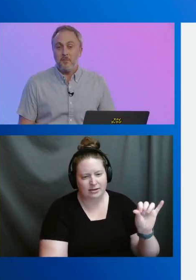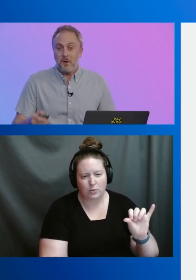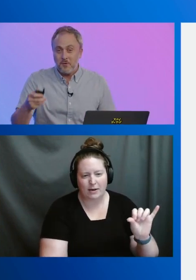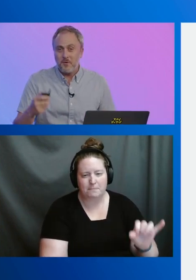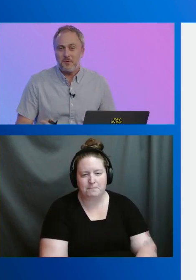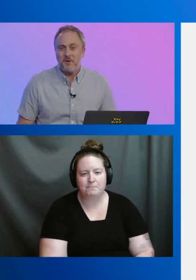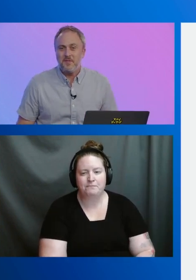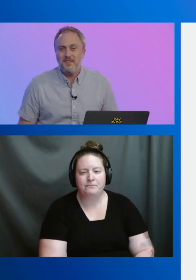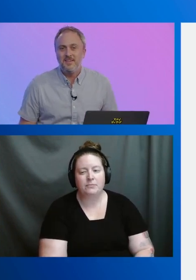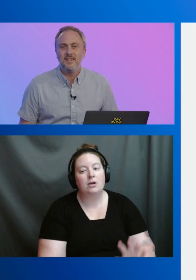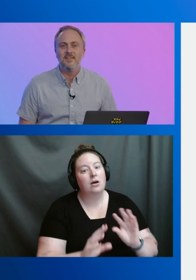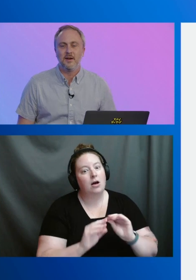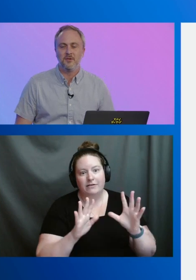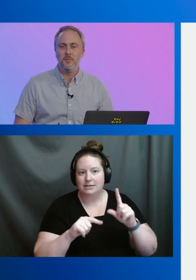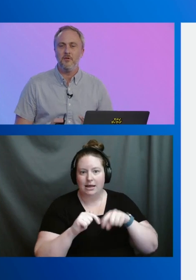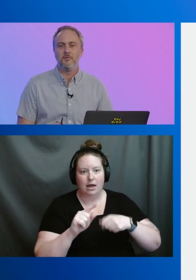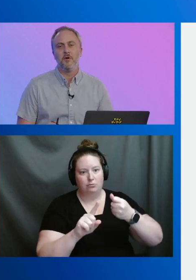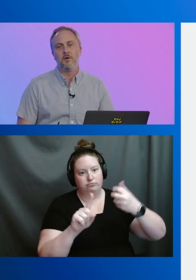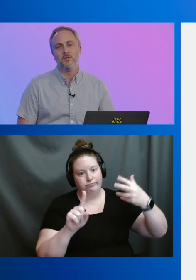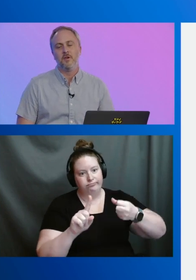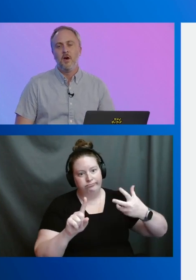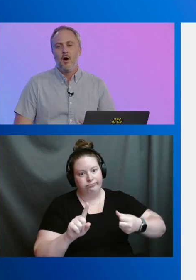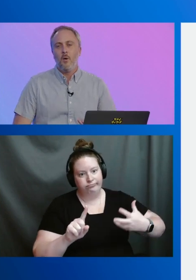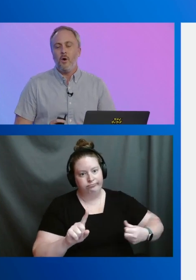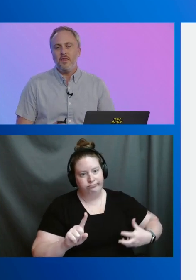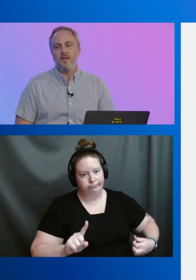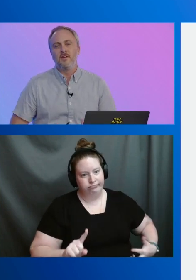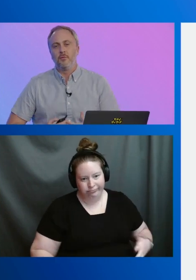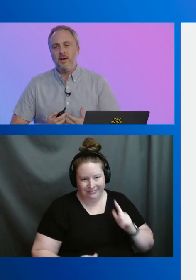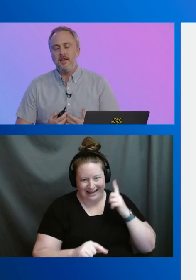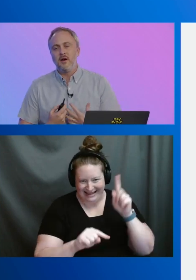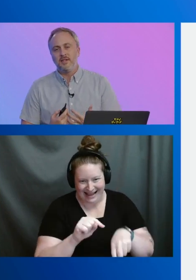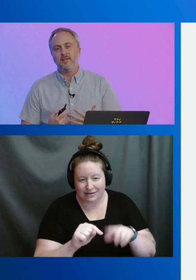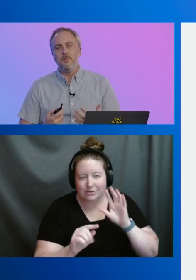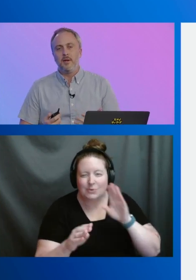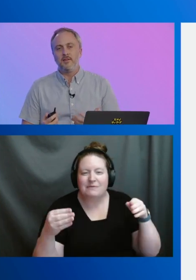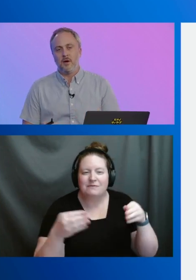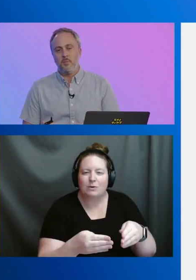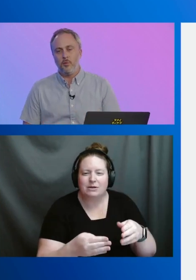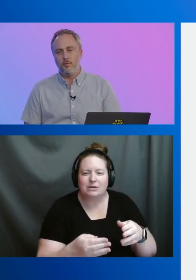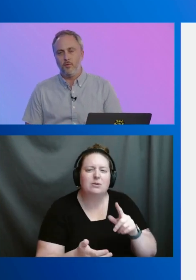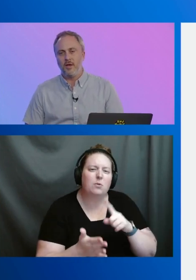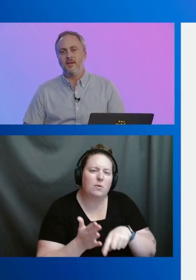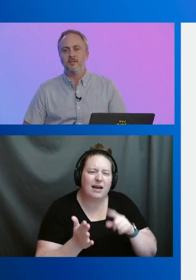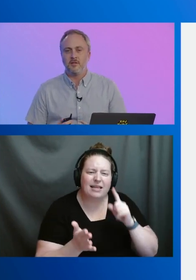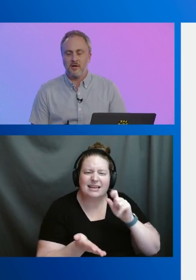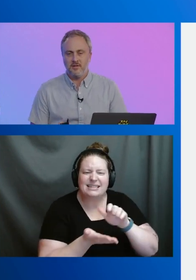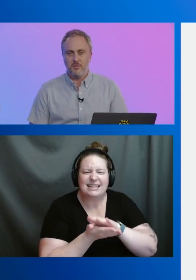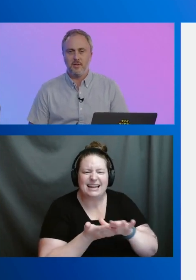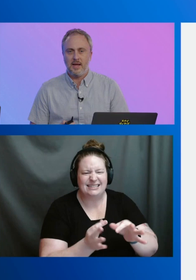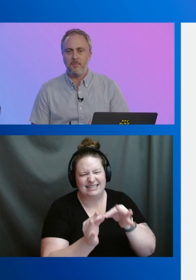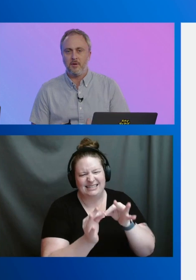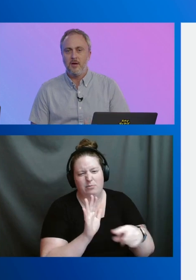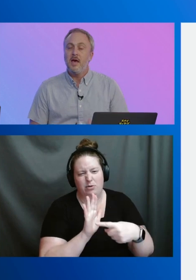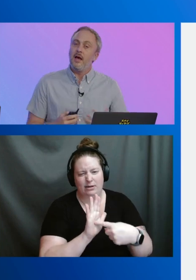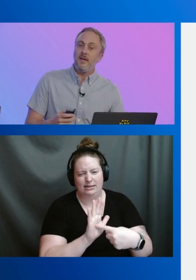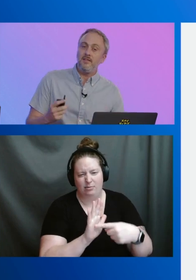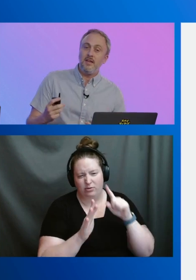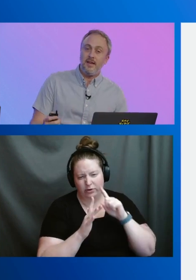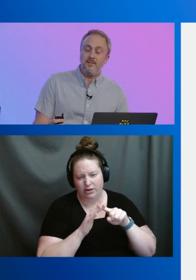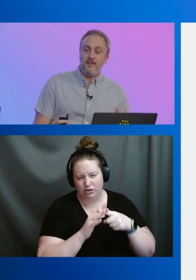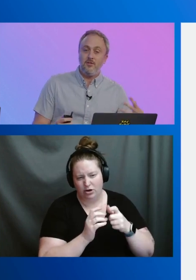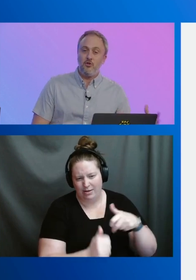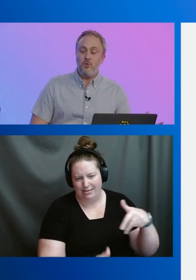have time to go through each one of these in detail, so I'm going to focus on what I think is a really nice, simple example for getting started with Lambda. And